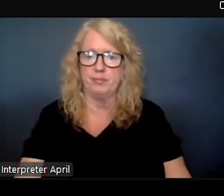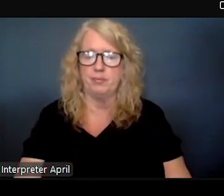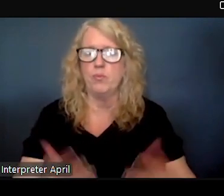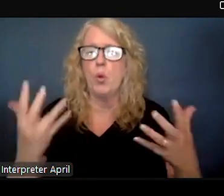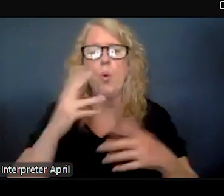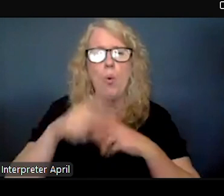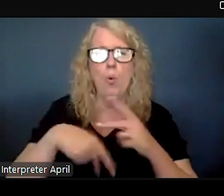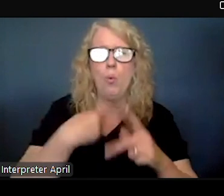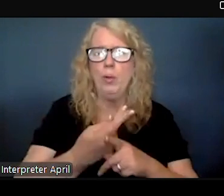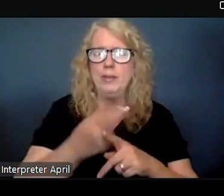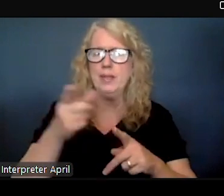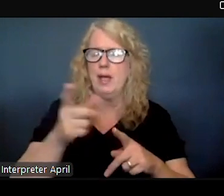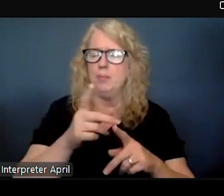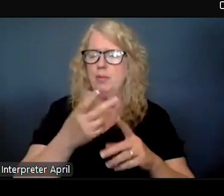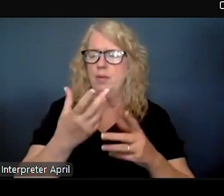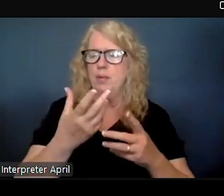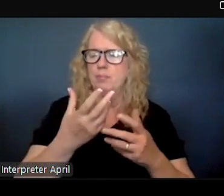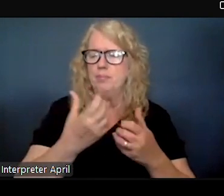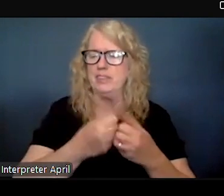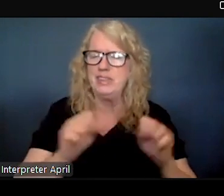type of safety